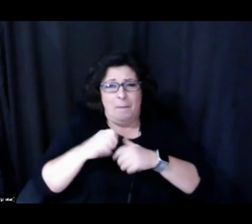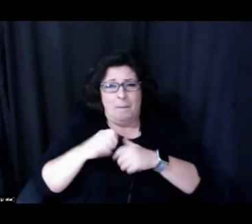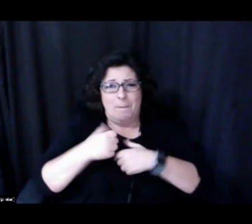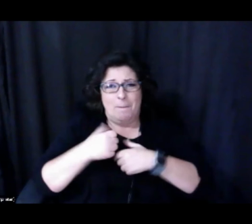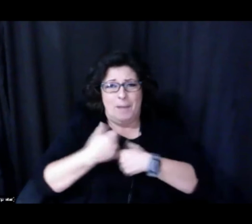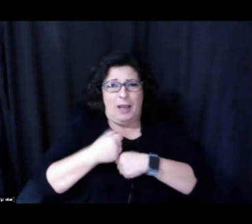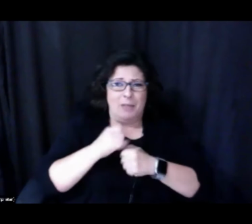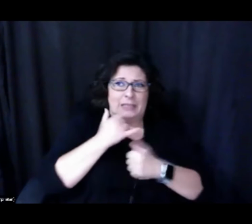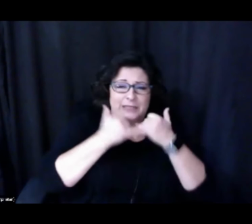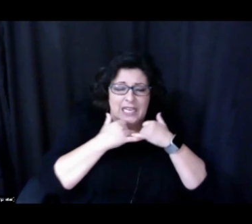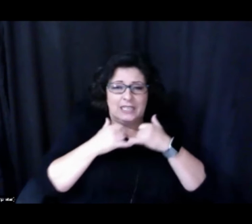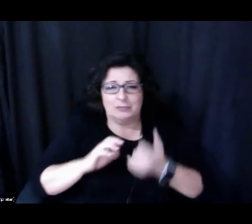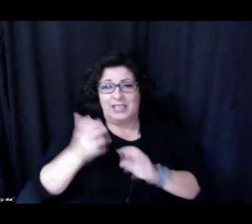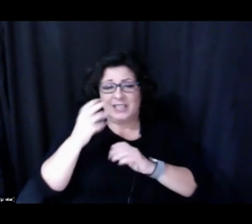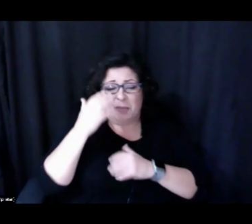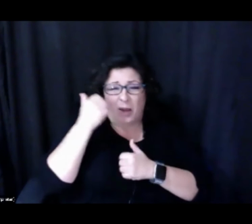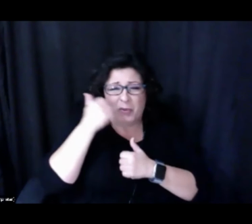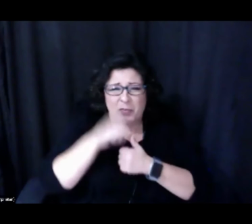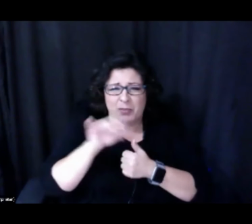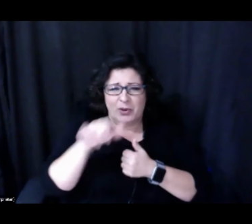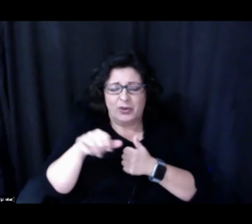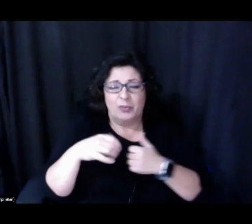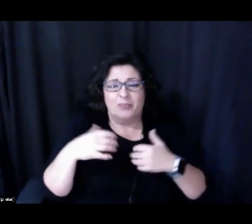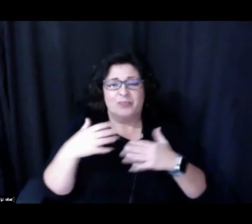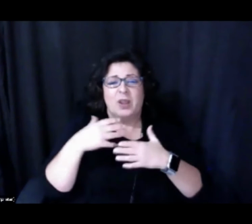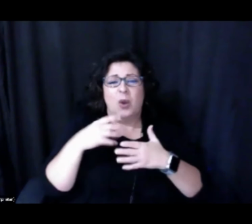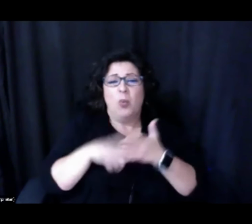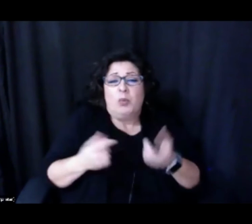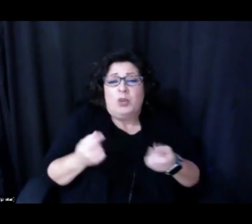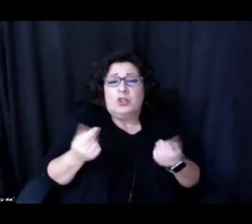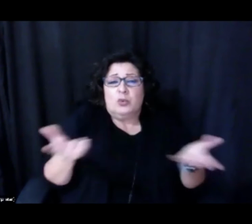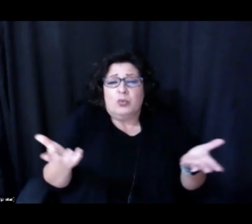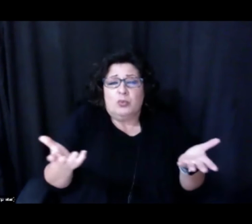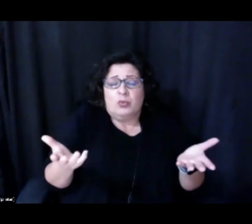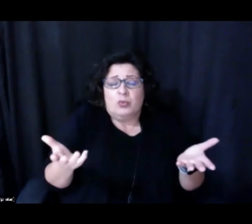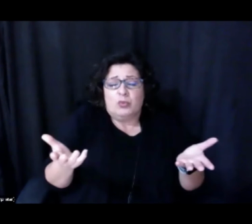mistakes, messing up, that sort of thing. So what do we do?